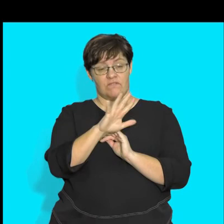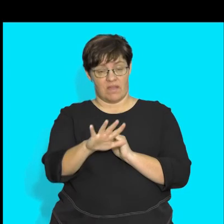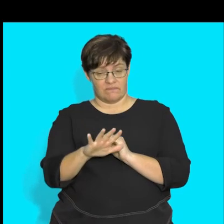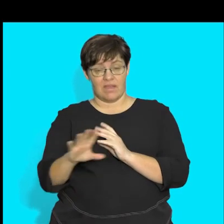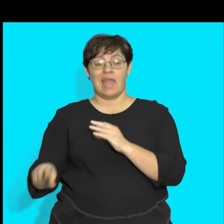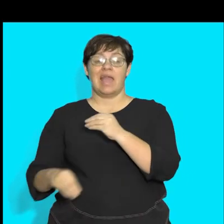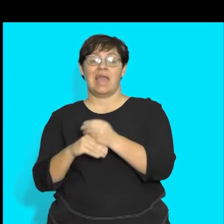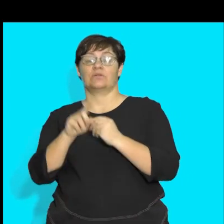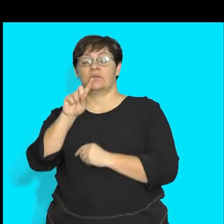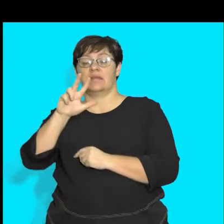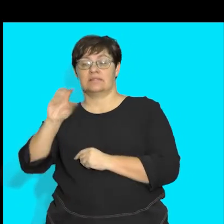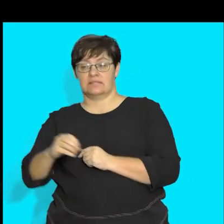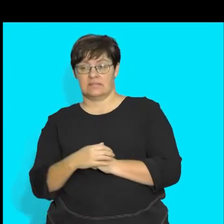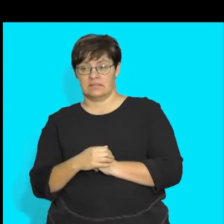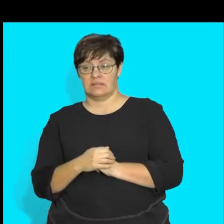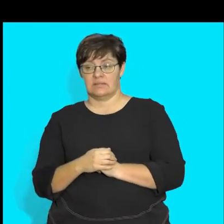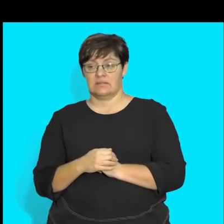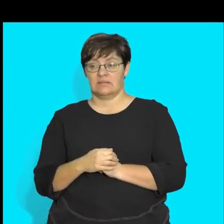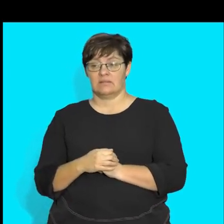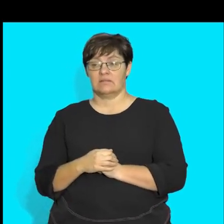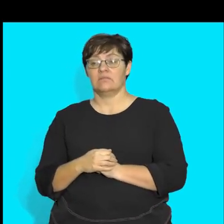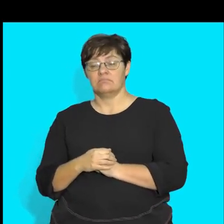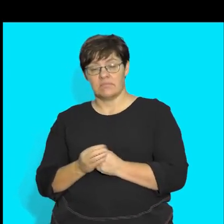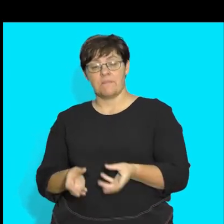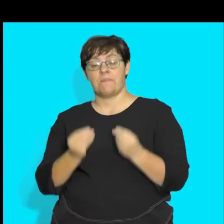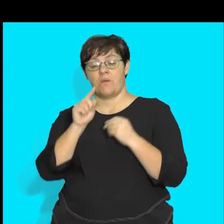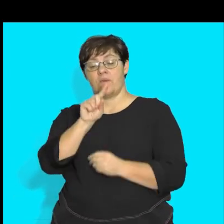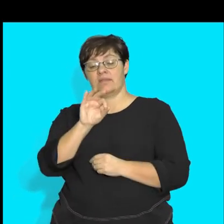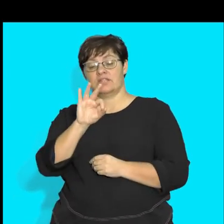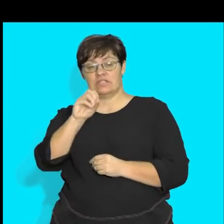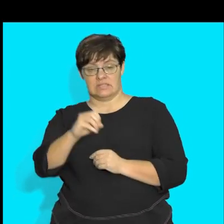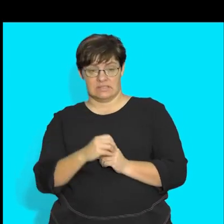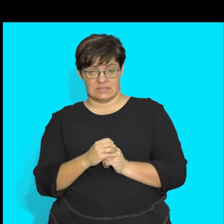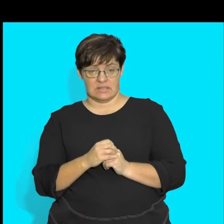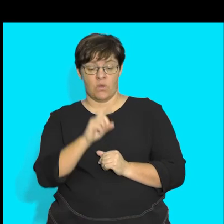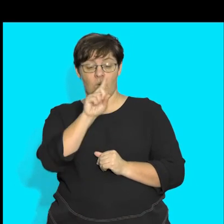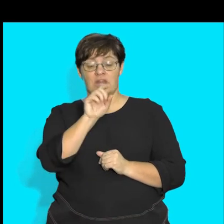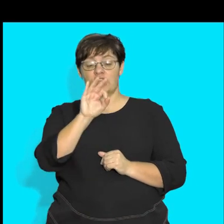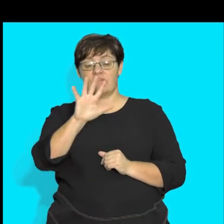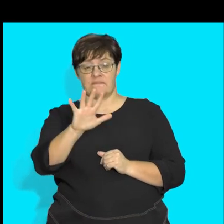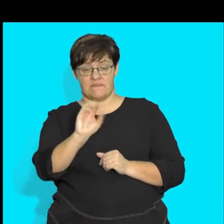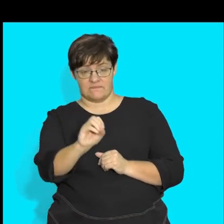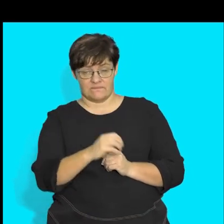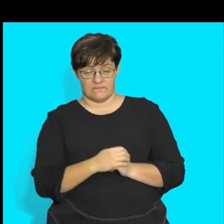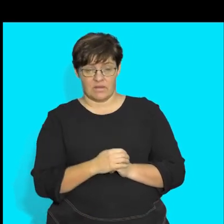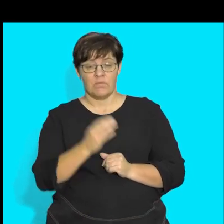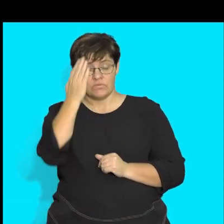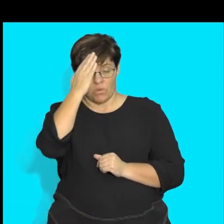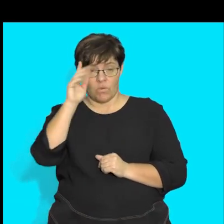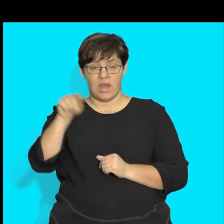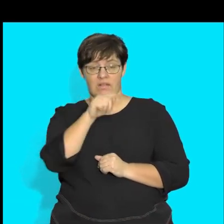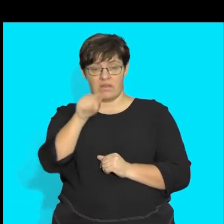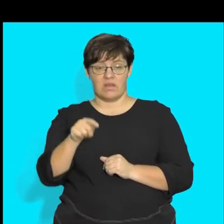minus 45. I'm going to add 180. And I'm going to get an angle of 135. I know that this